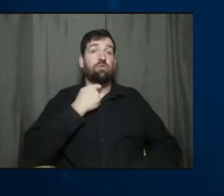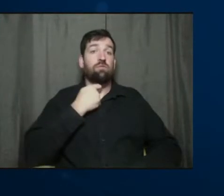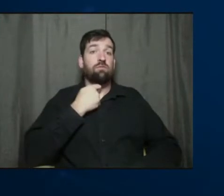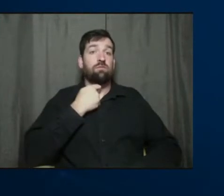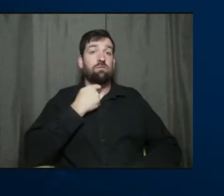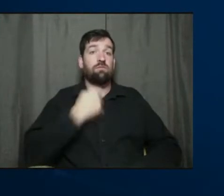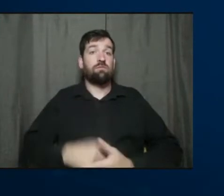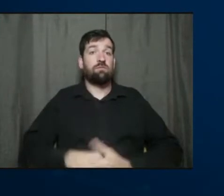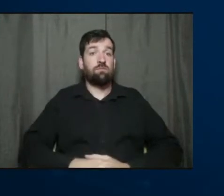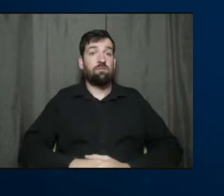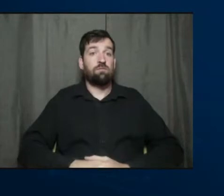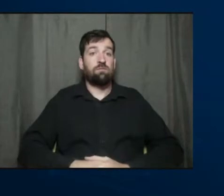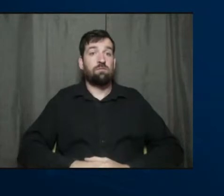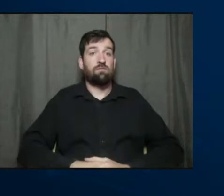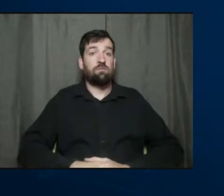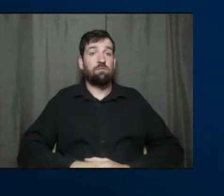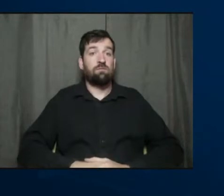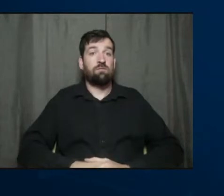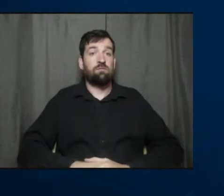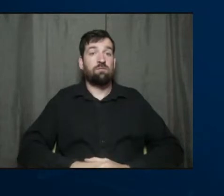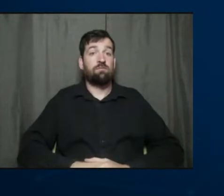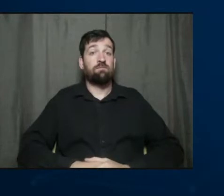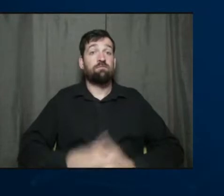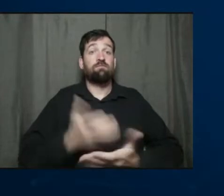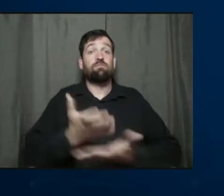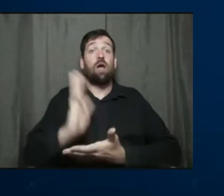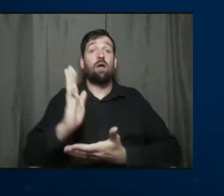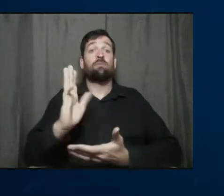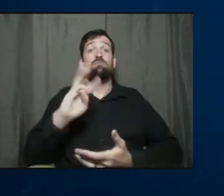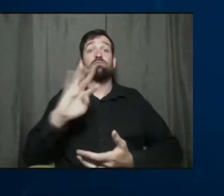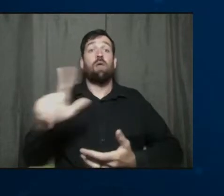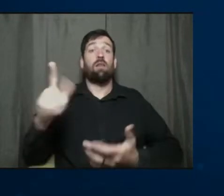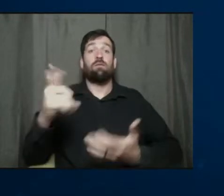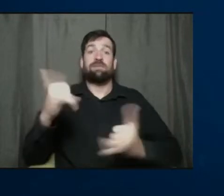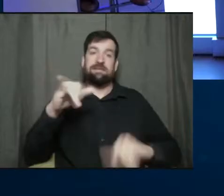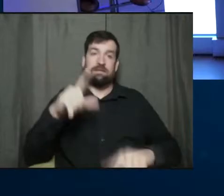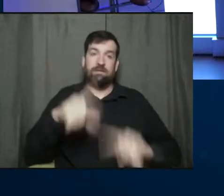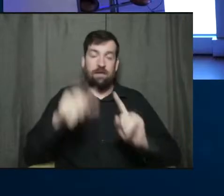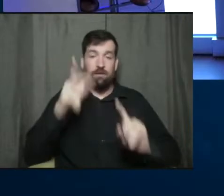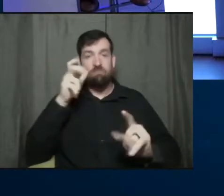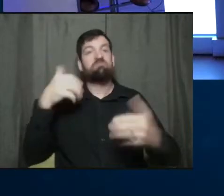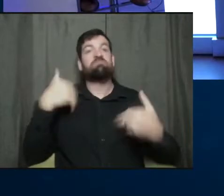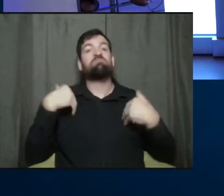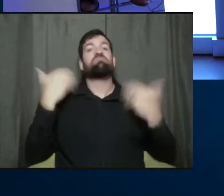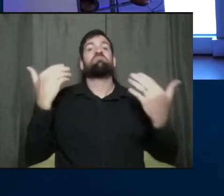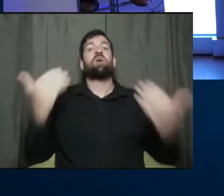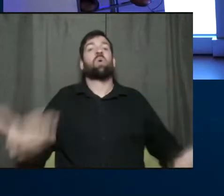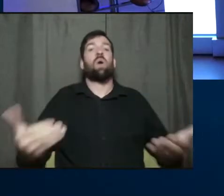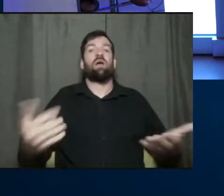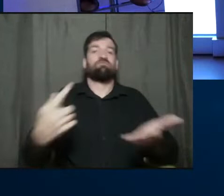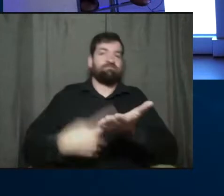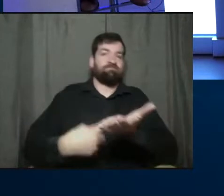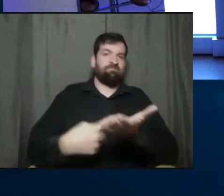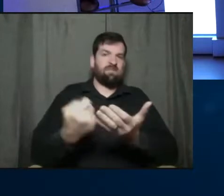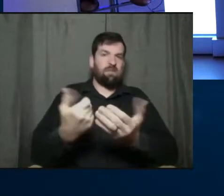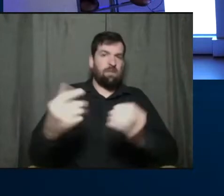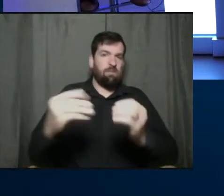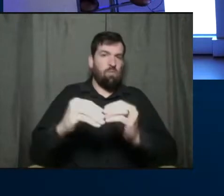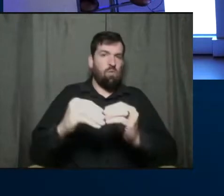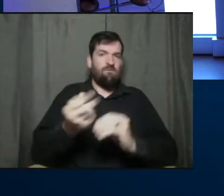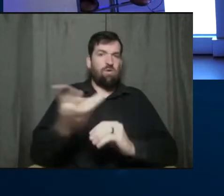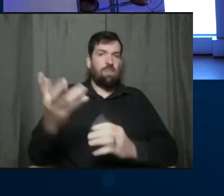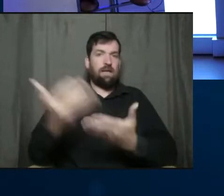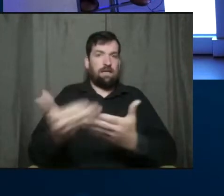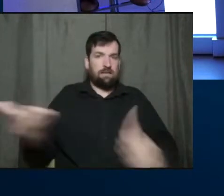Okay. All right, well, we still don't hear you, so I'm going to just go ahead and talk a little bit more about a couple things and see if there are